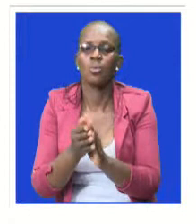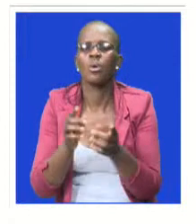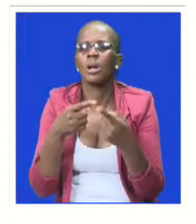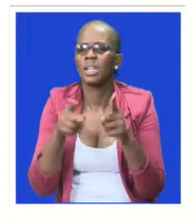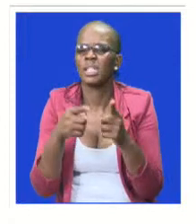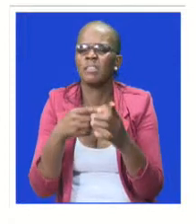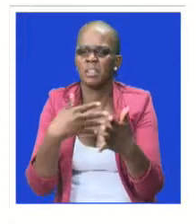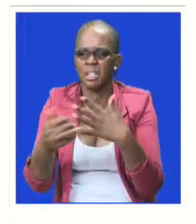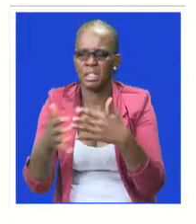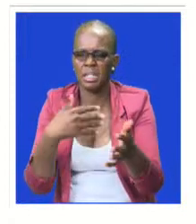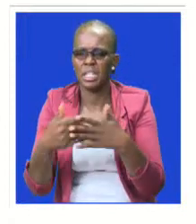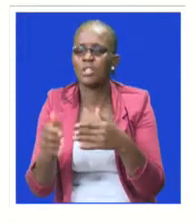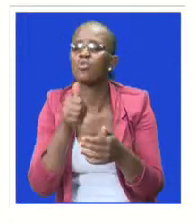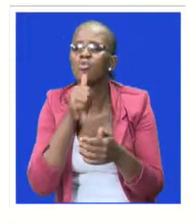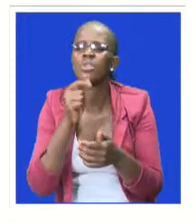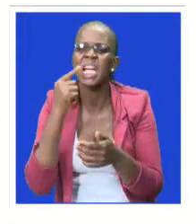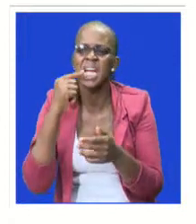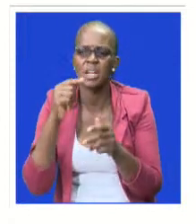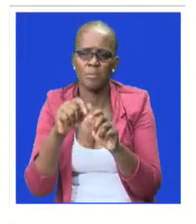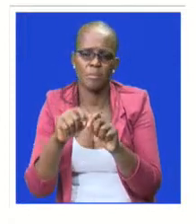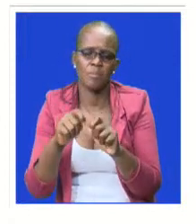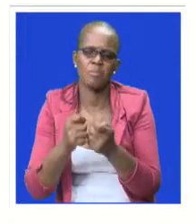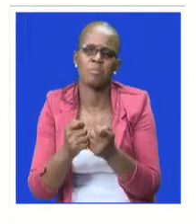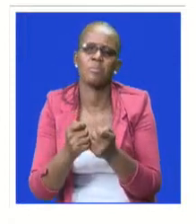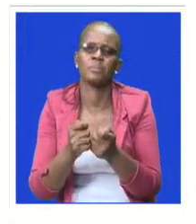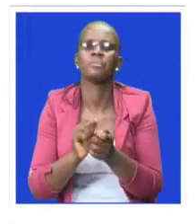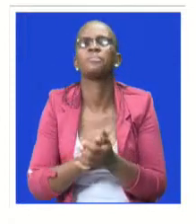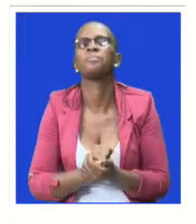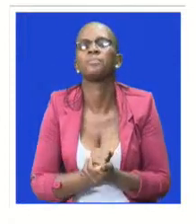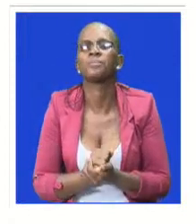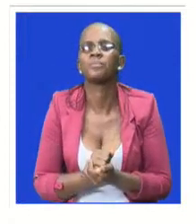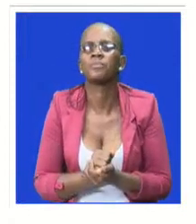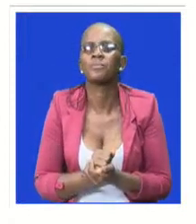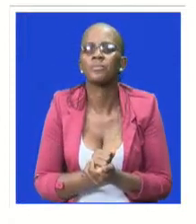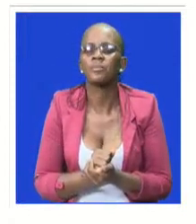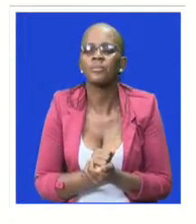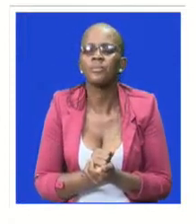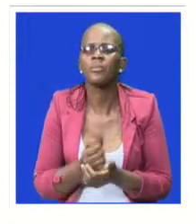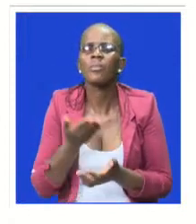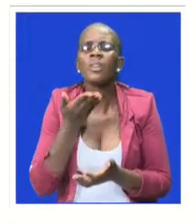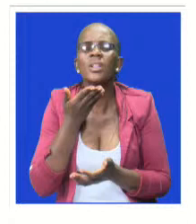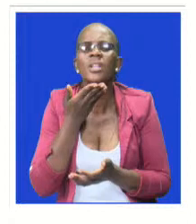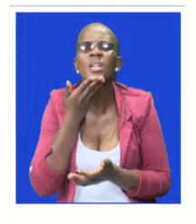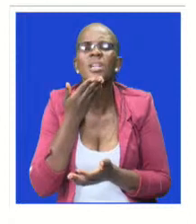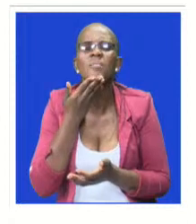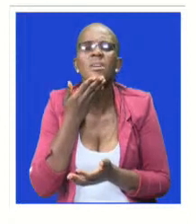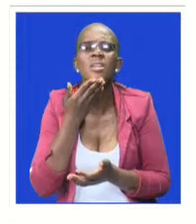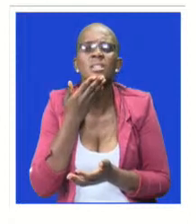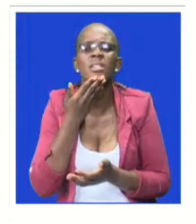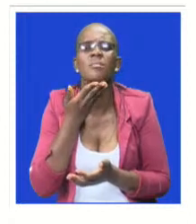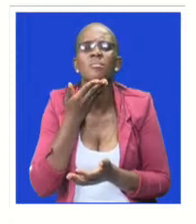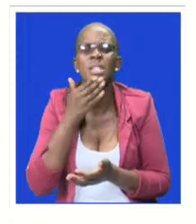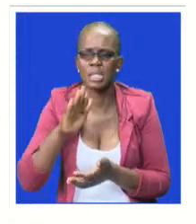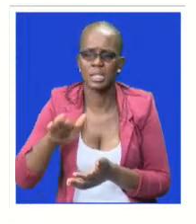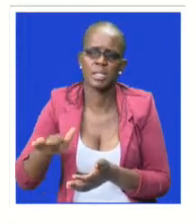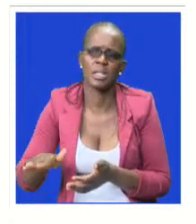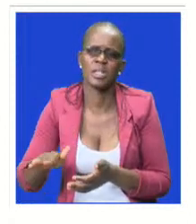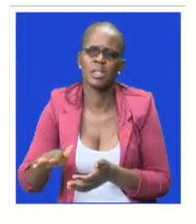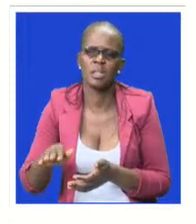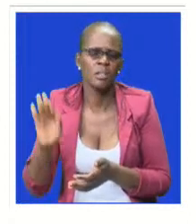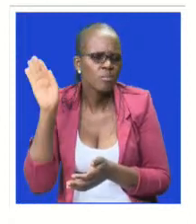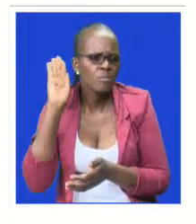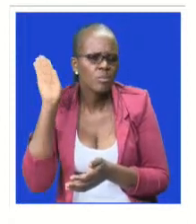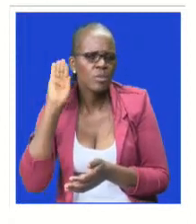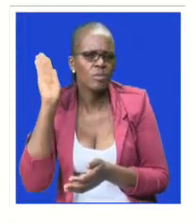the San. We said they are found in the Southern African